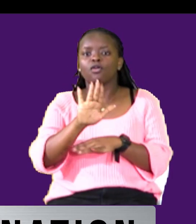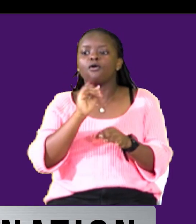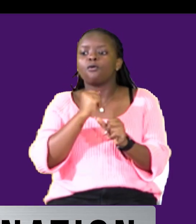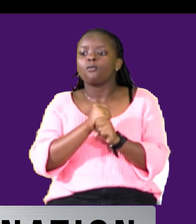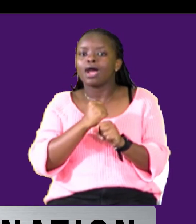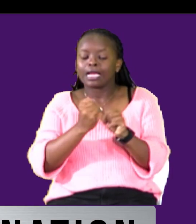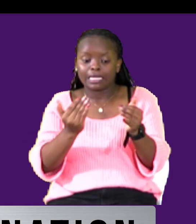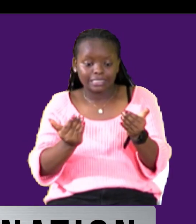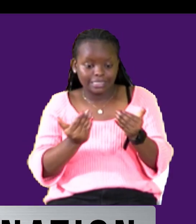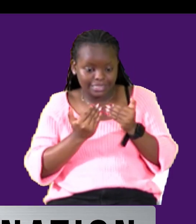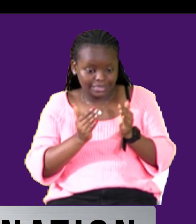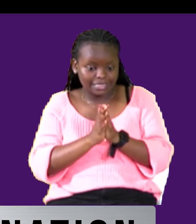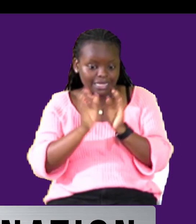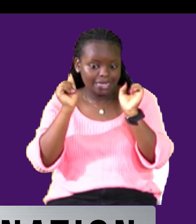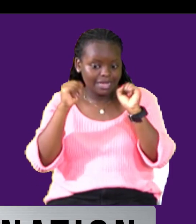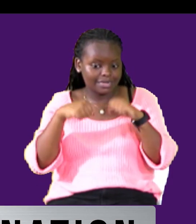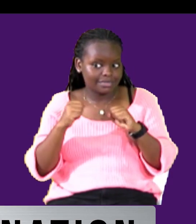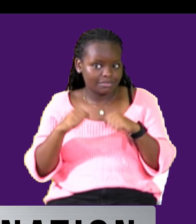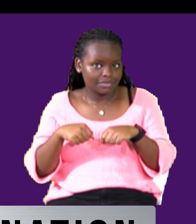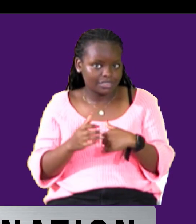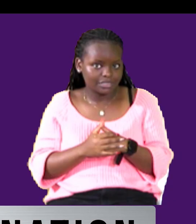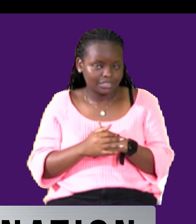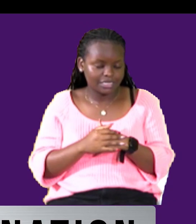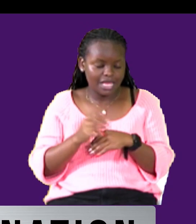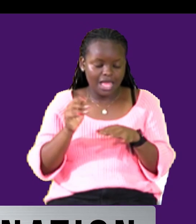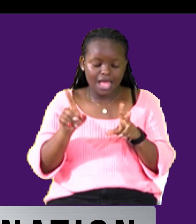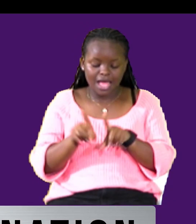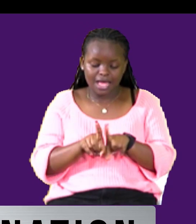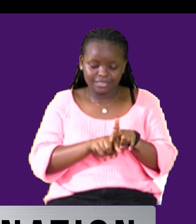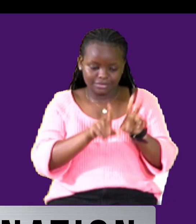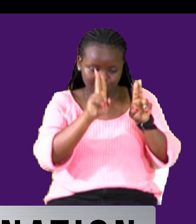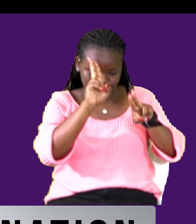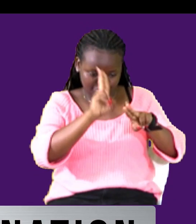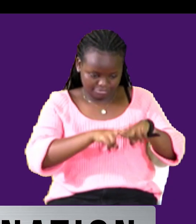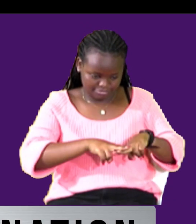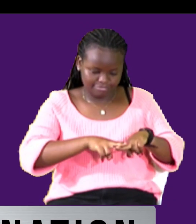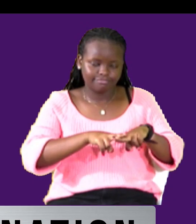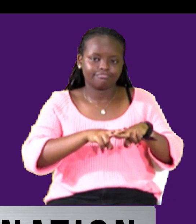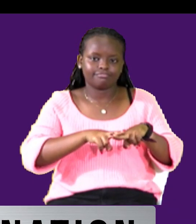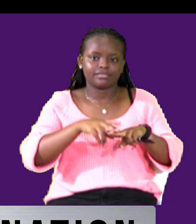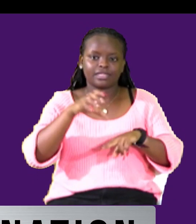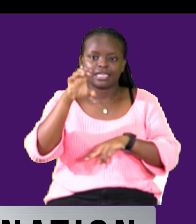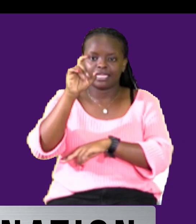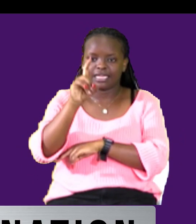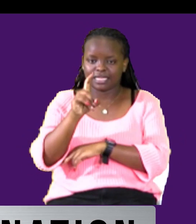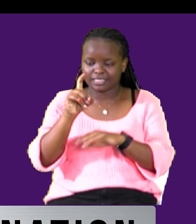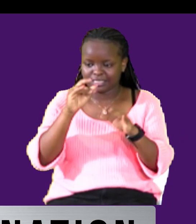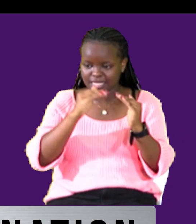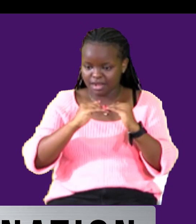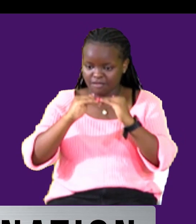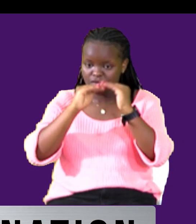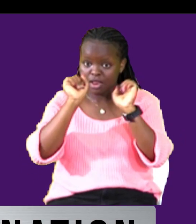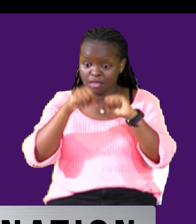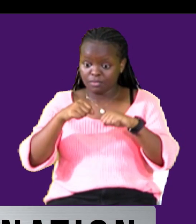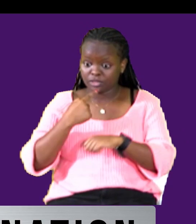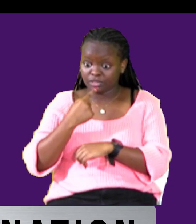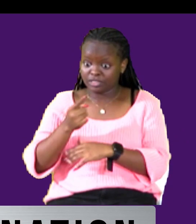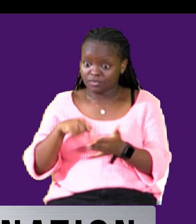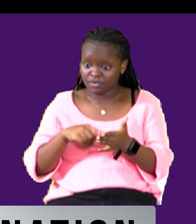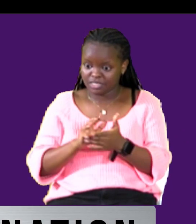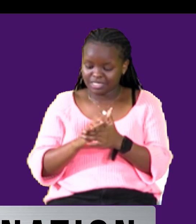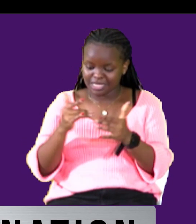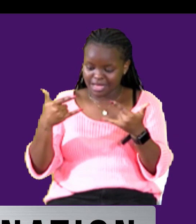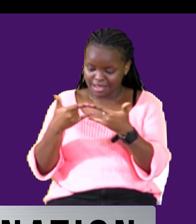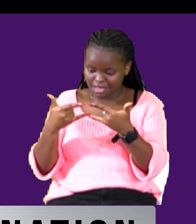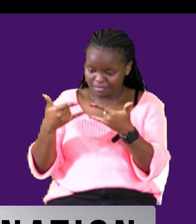needs. Exactly. Yes. So that now as we sit down at the executive level, we're able to say, these are the gaps we